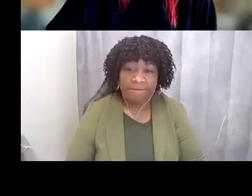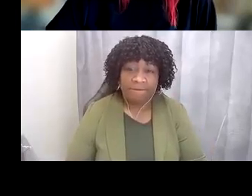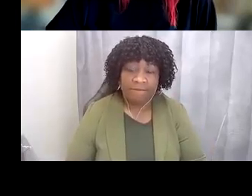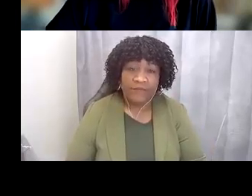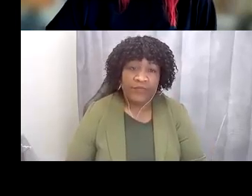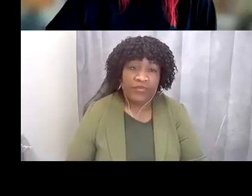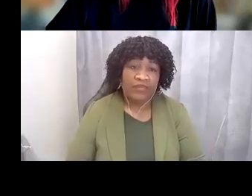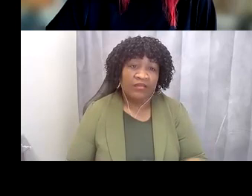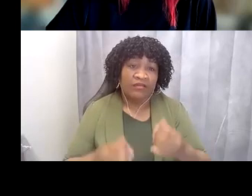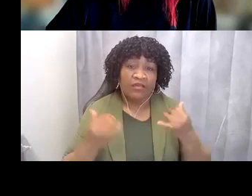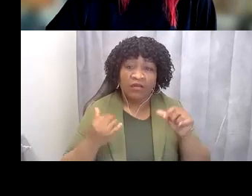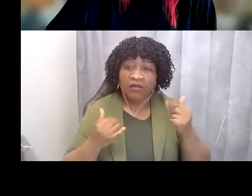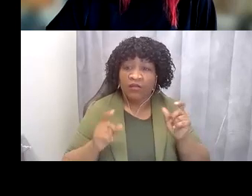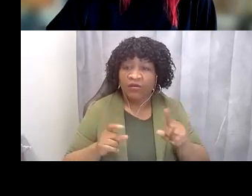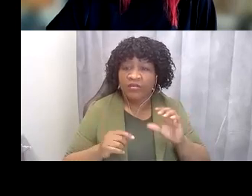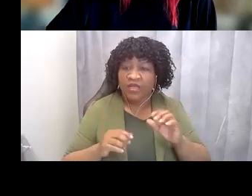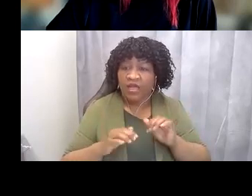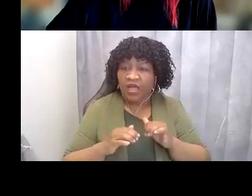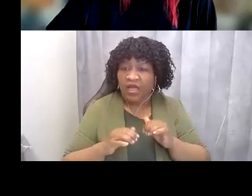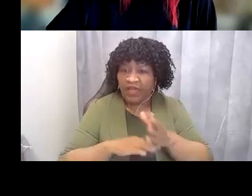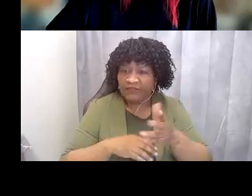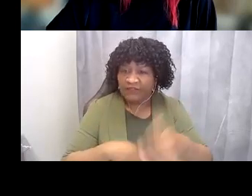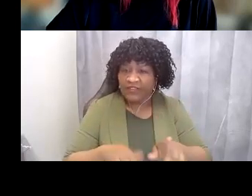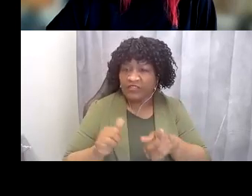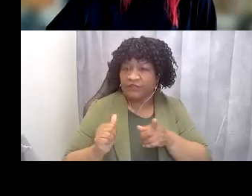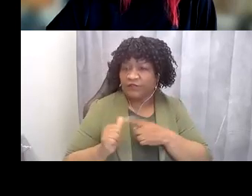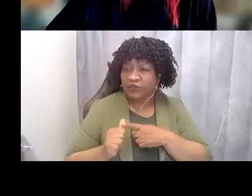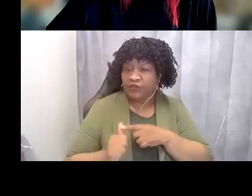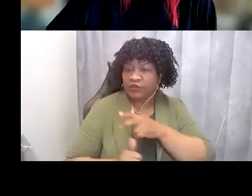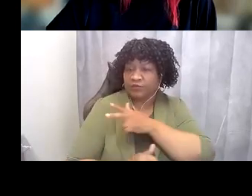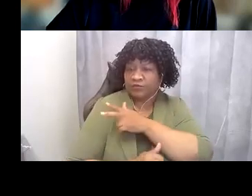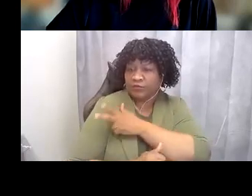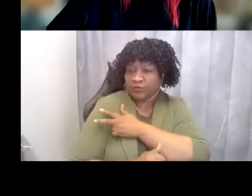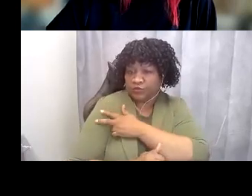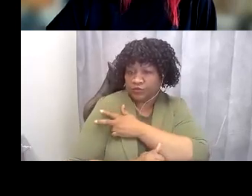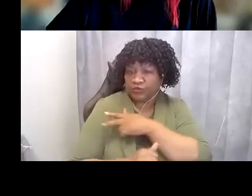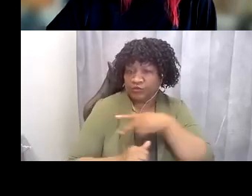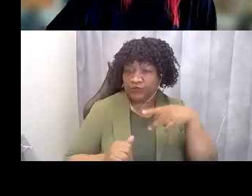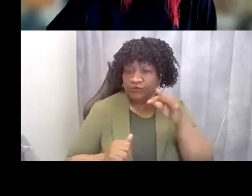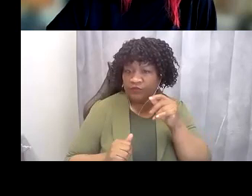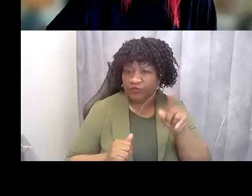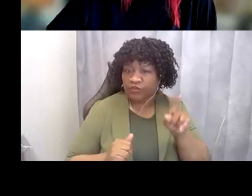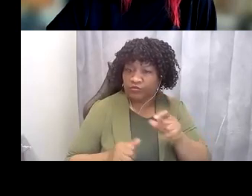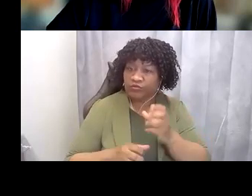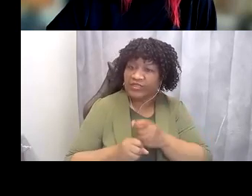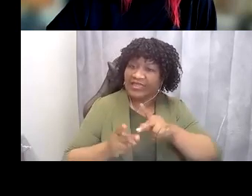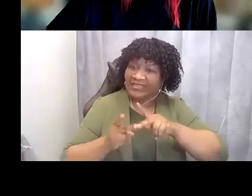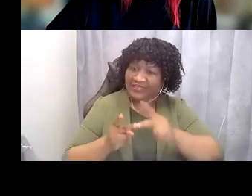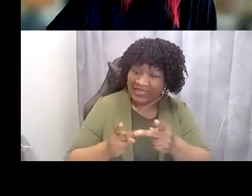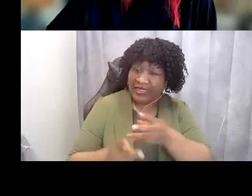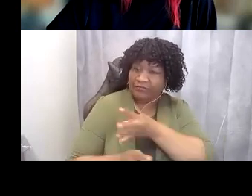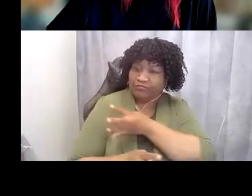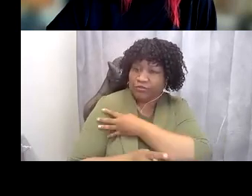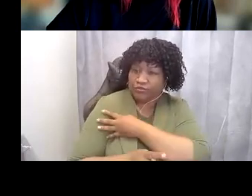And then a question in the chat, how soon after the initial first booster shot are you supposed to get the second booster?